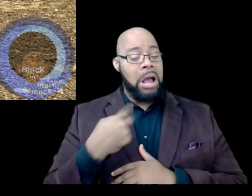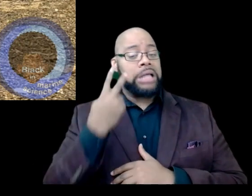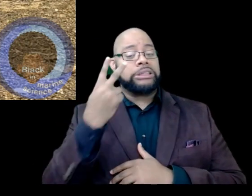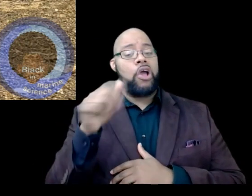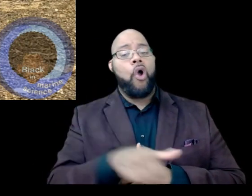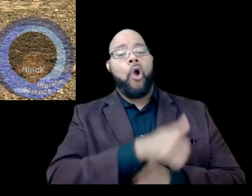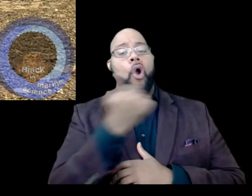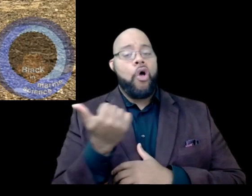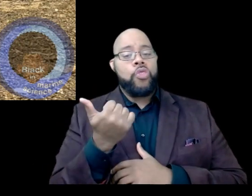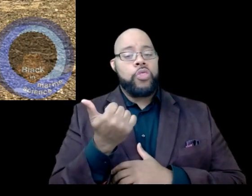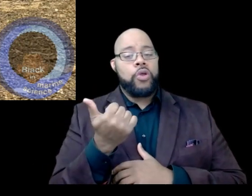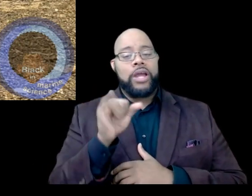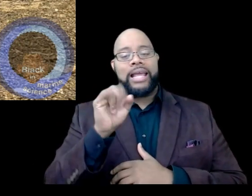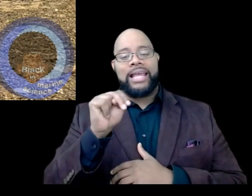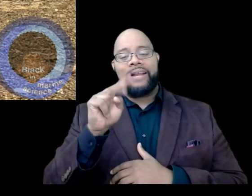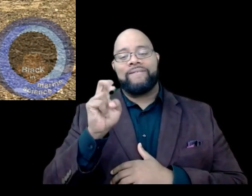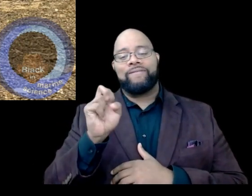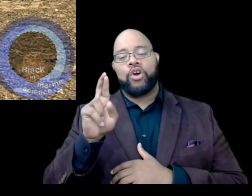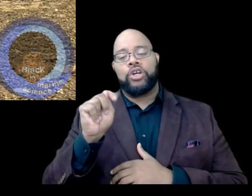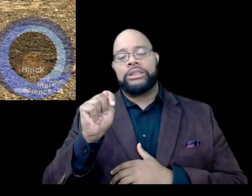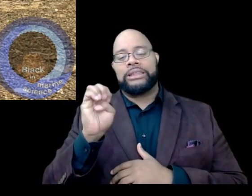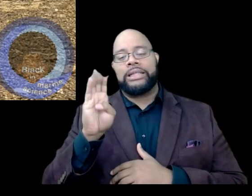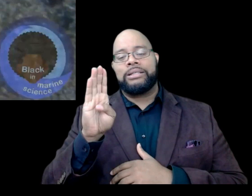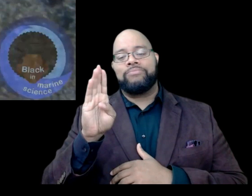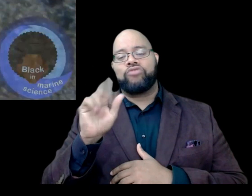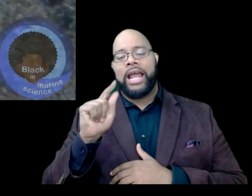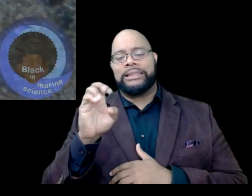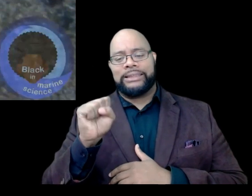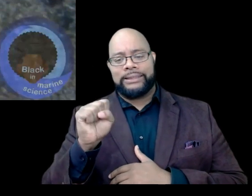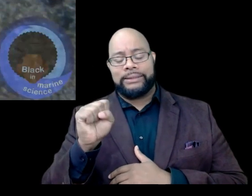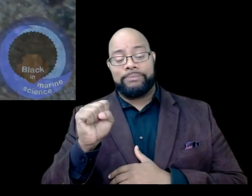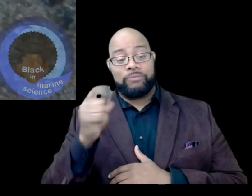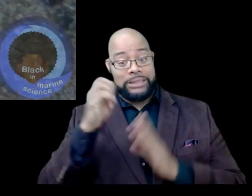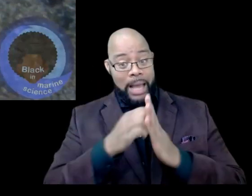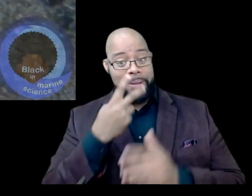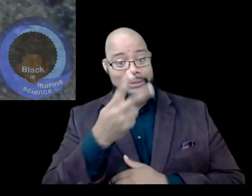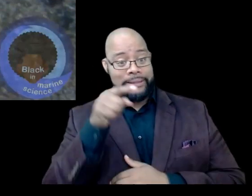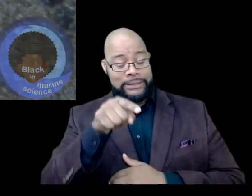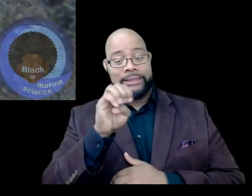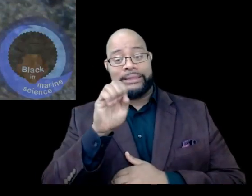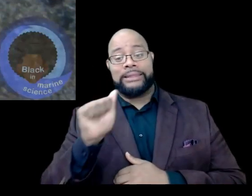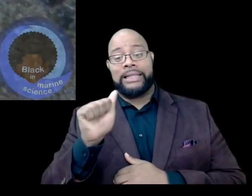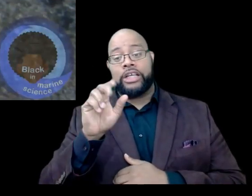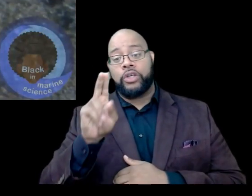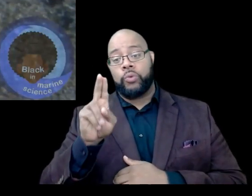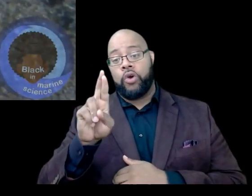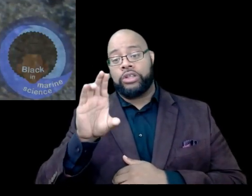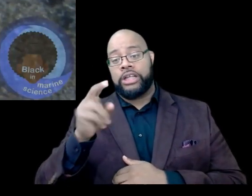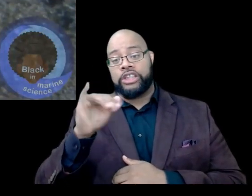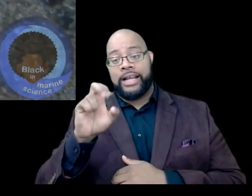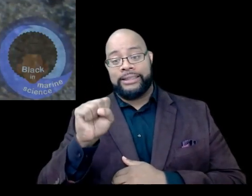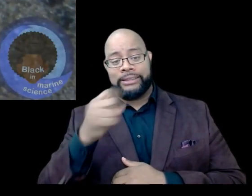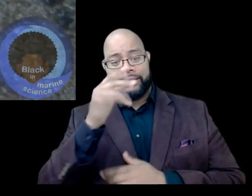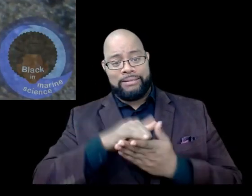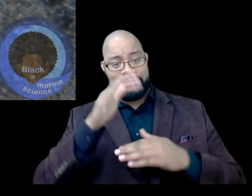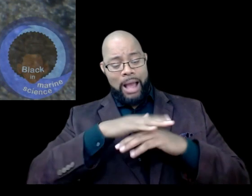I do see other invertebrates. For instance, I do see sea